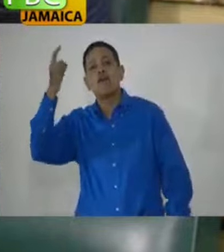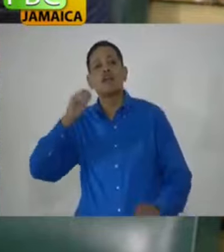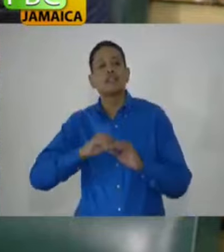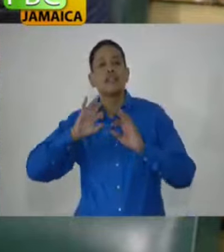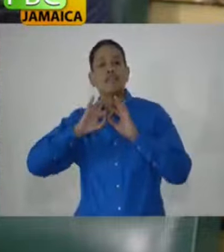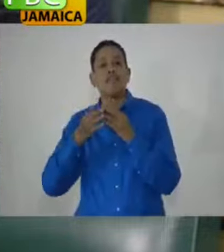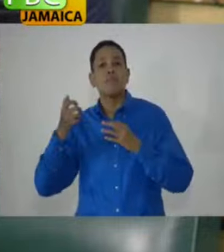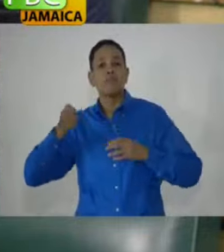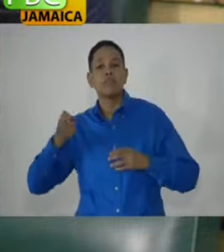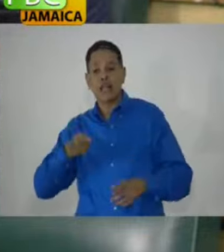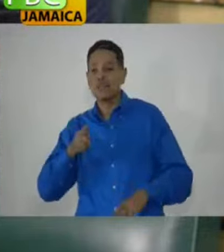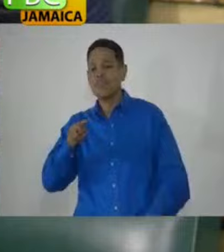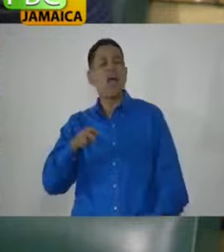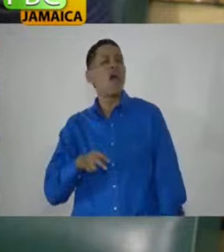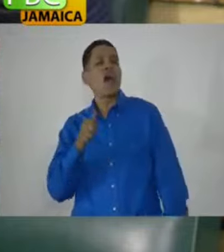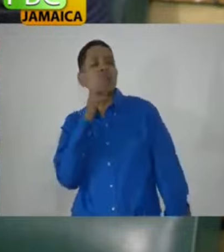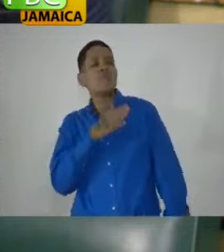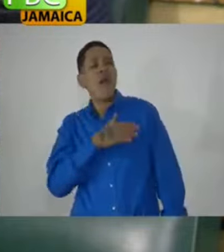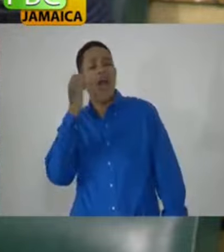family scholarship program.